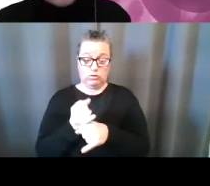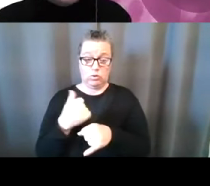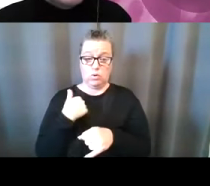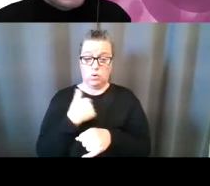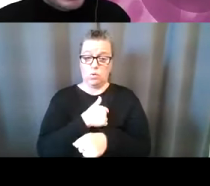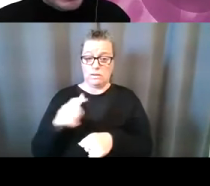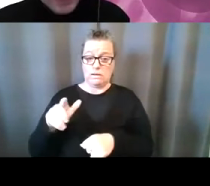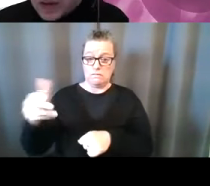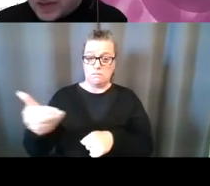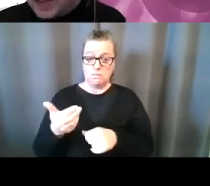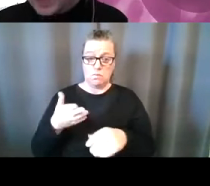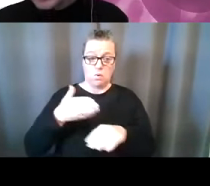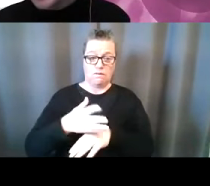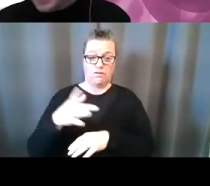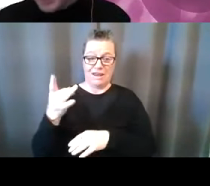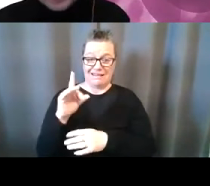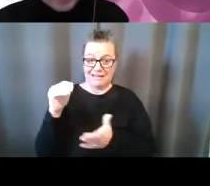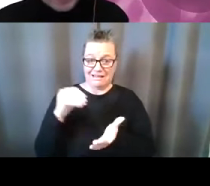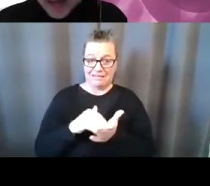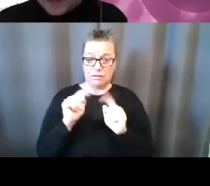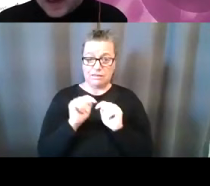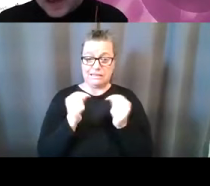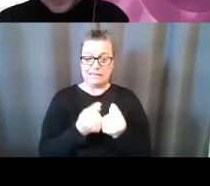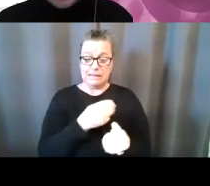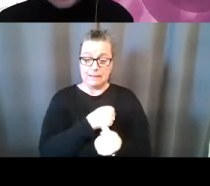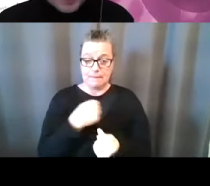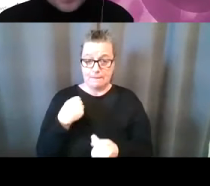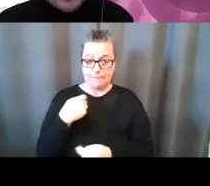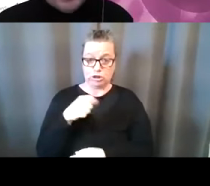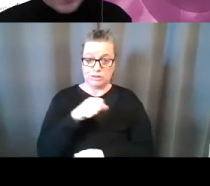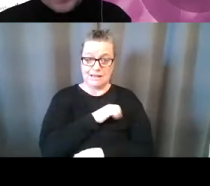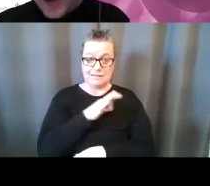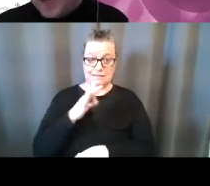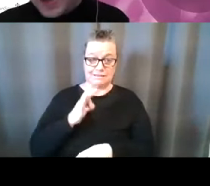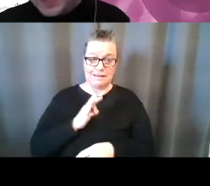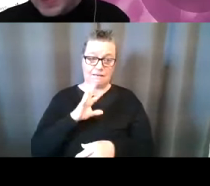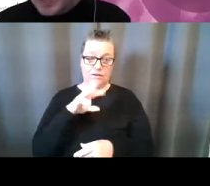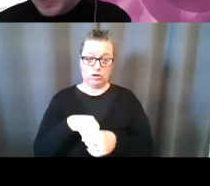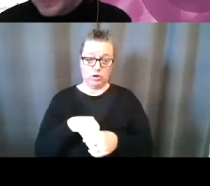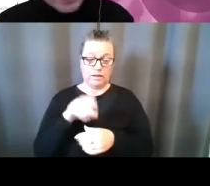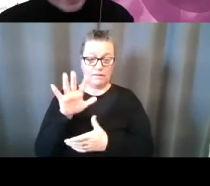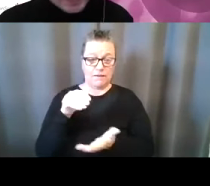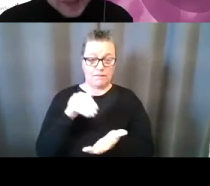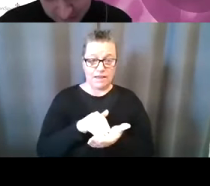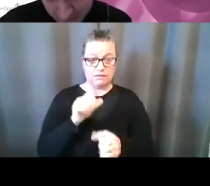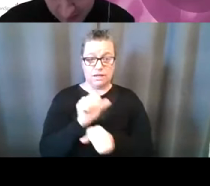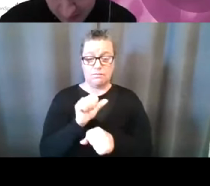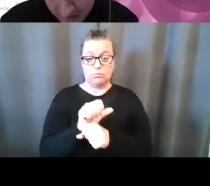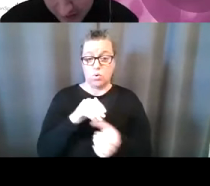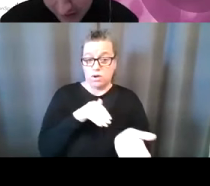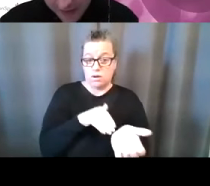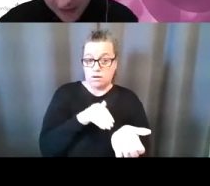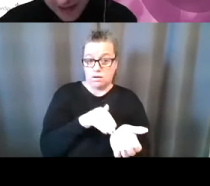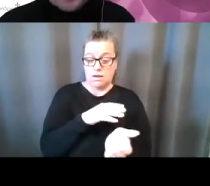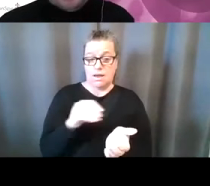around 18,000 team members and staff, including 5,000 employed physicians and